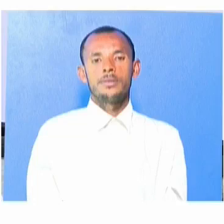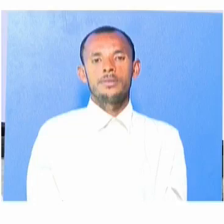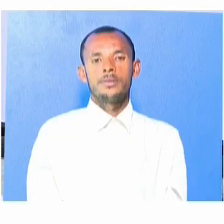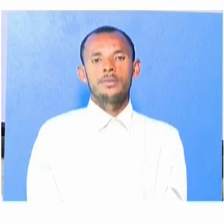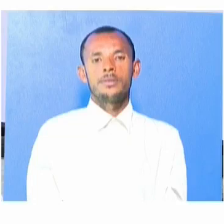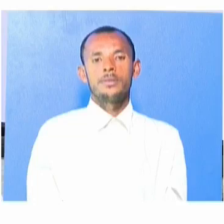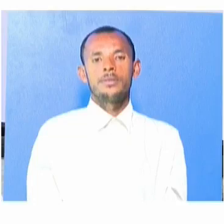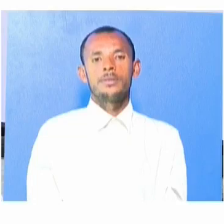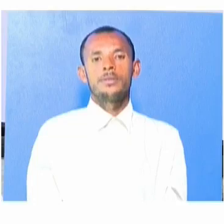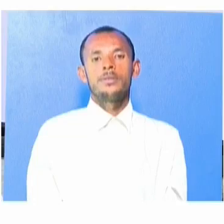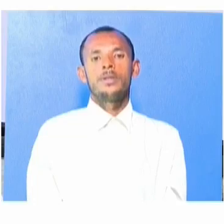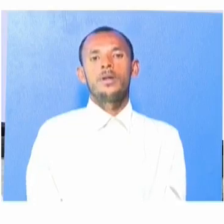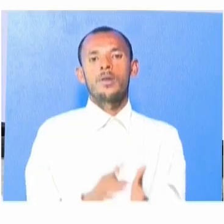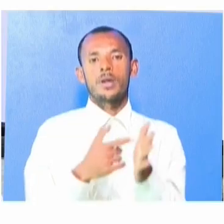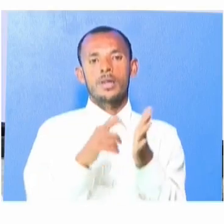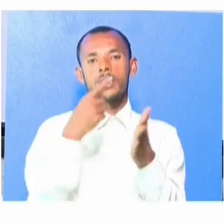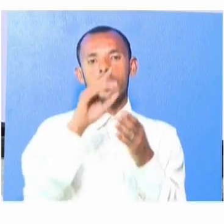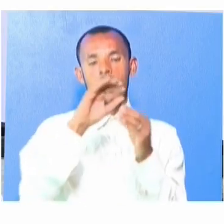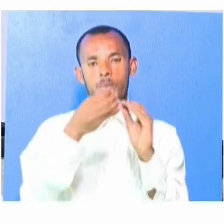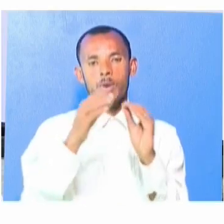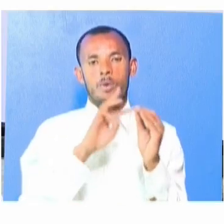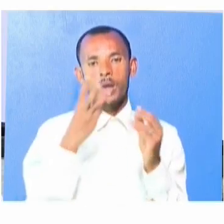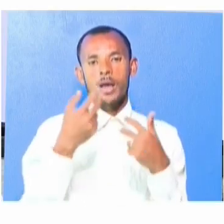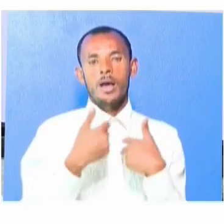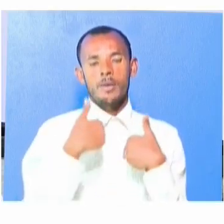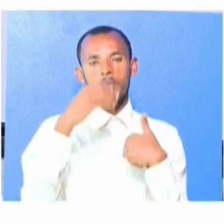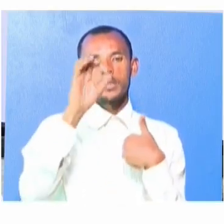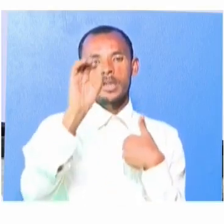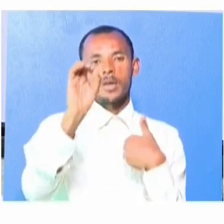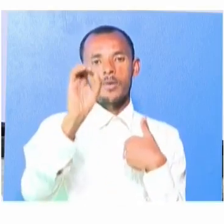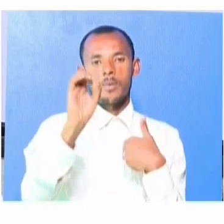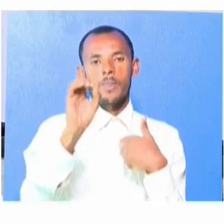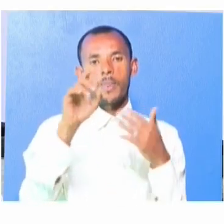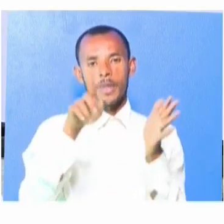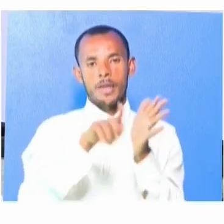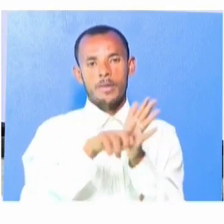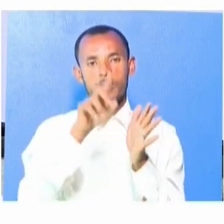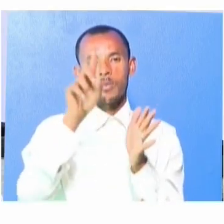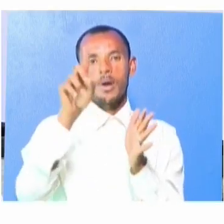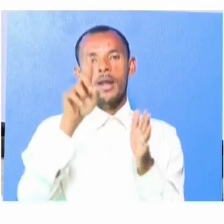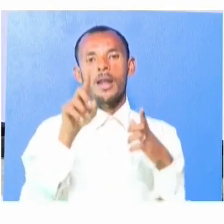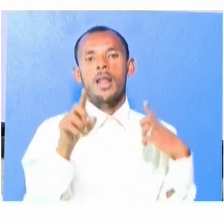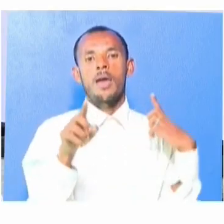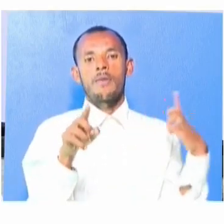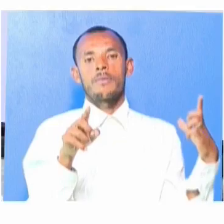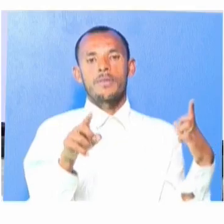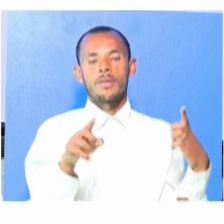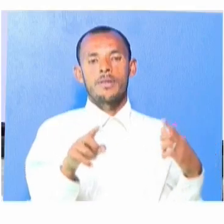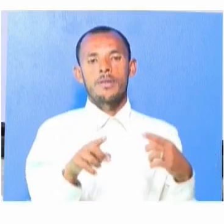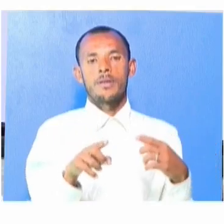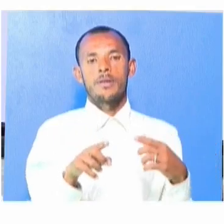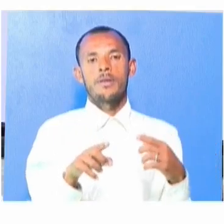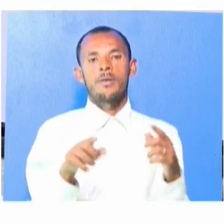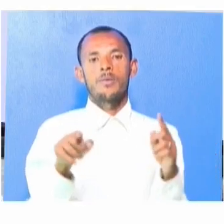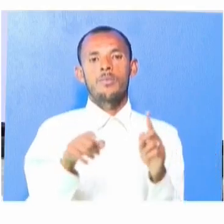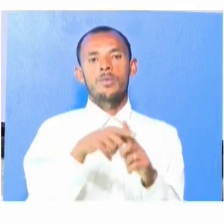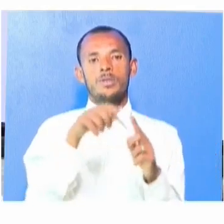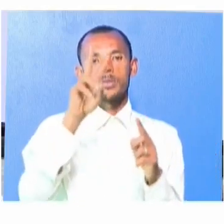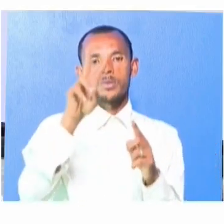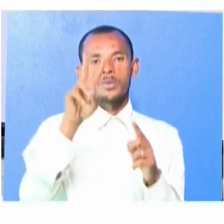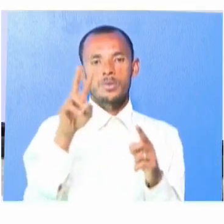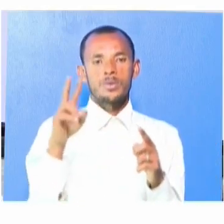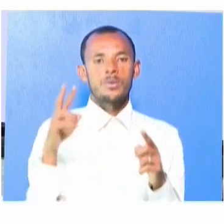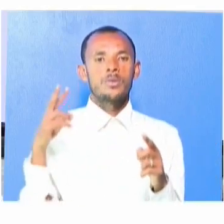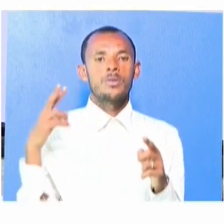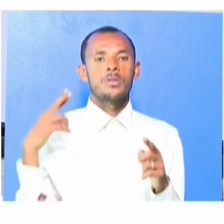So locate the numbers. We have 0 here, minus 1 to the left, and positive 2 to the right